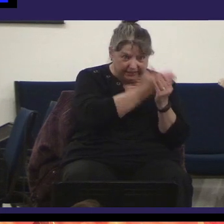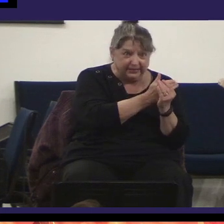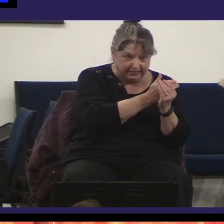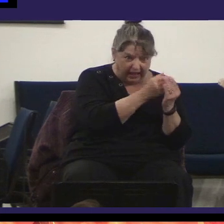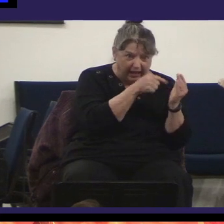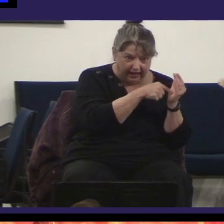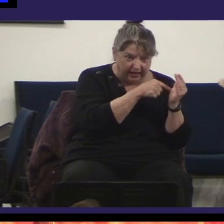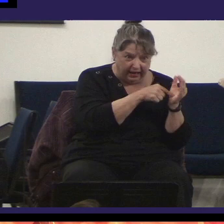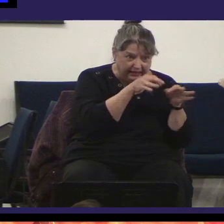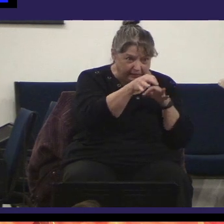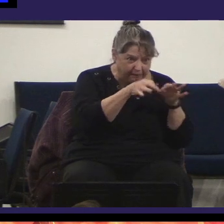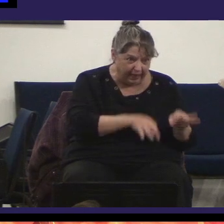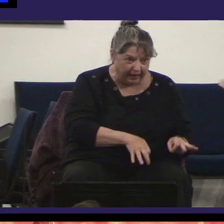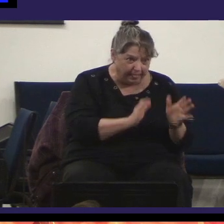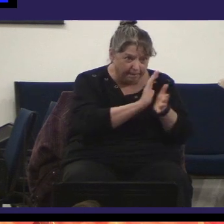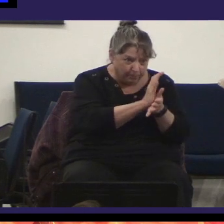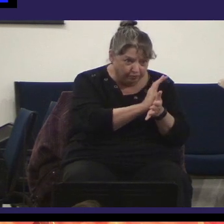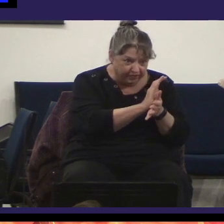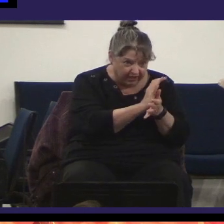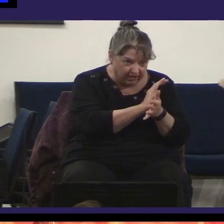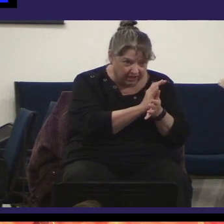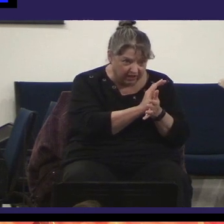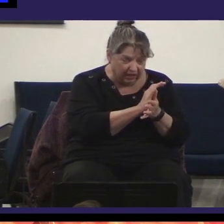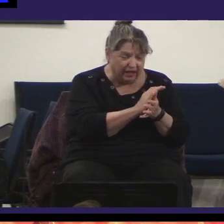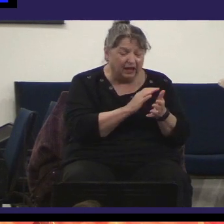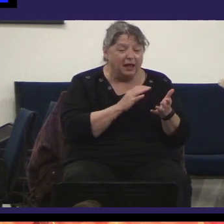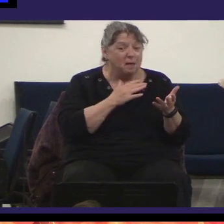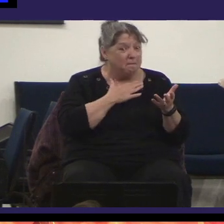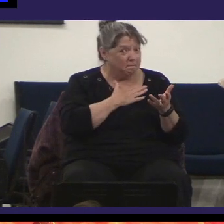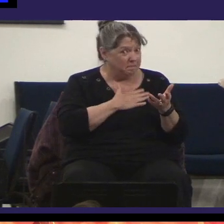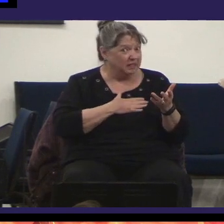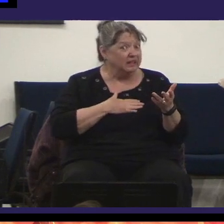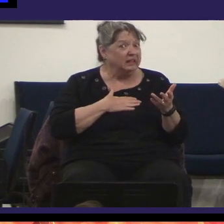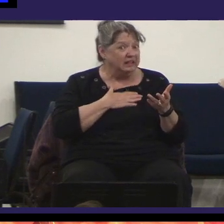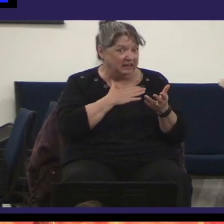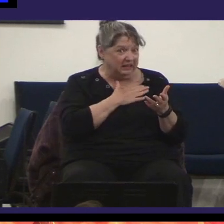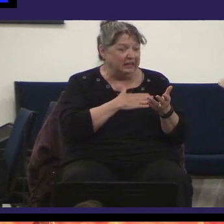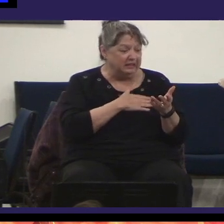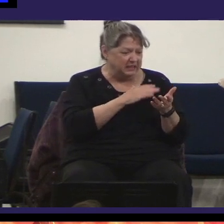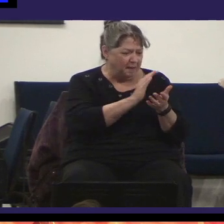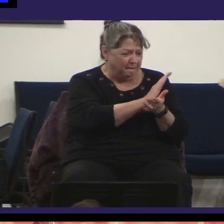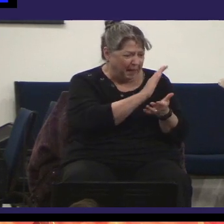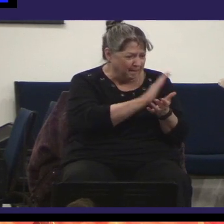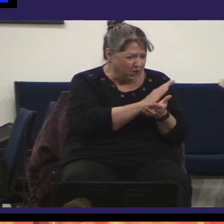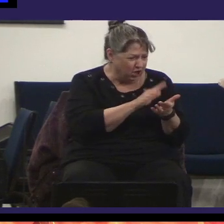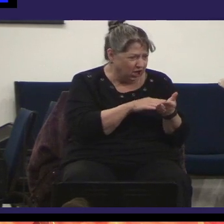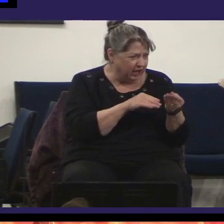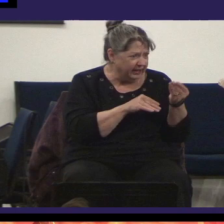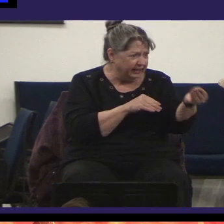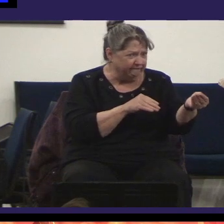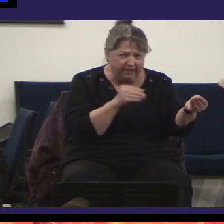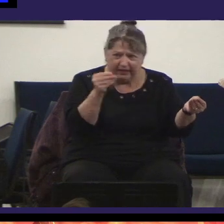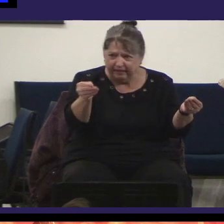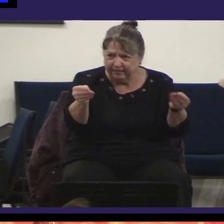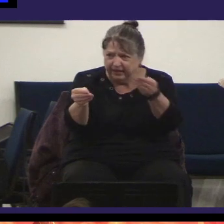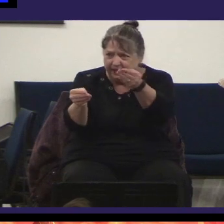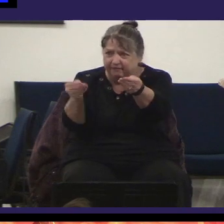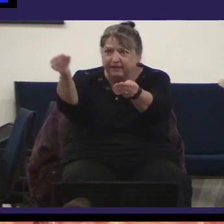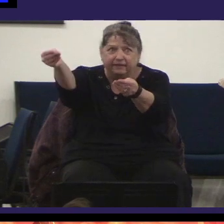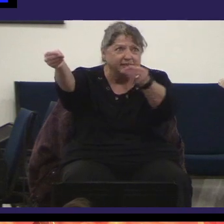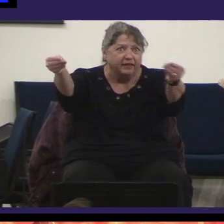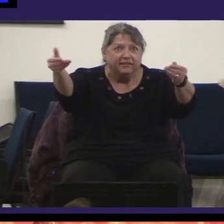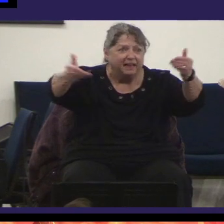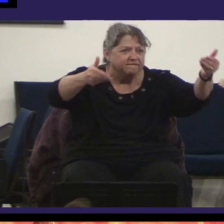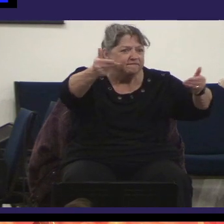be praying about that and to put it inside the hands of someone that God might bring to mind. This is a movie